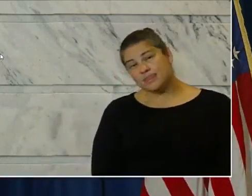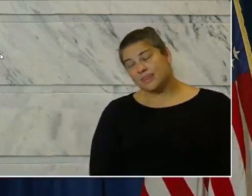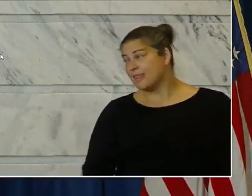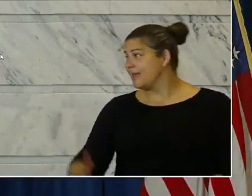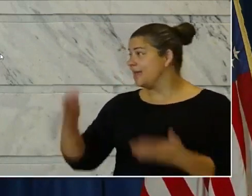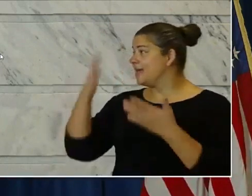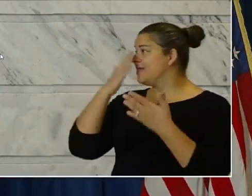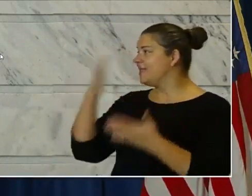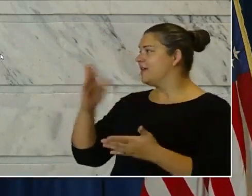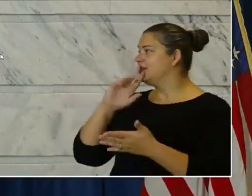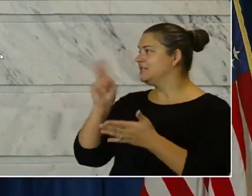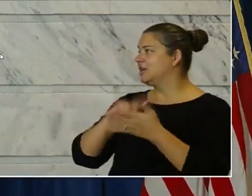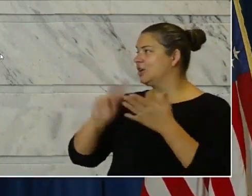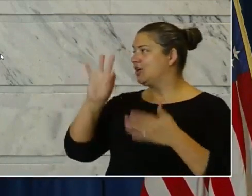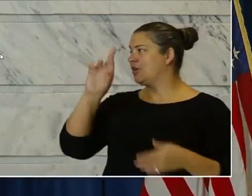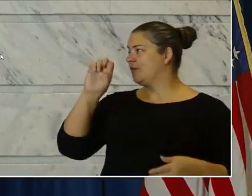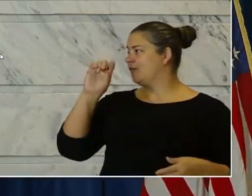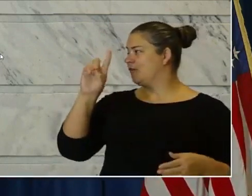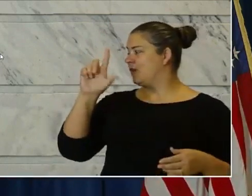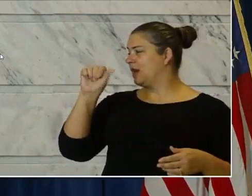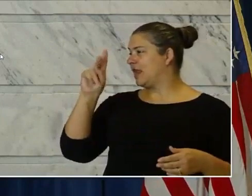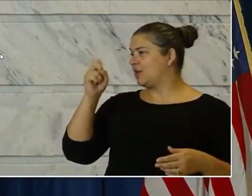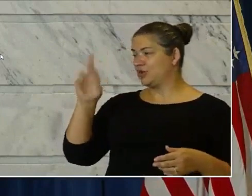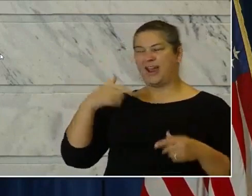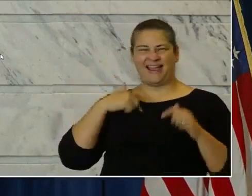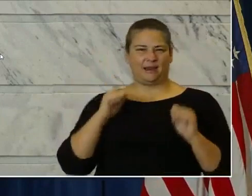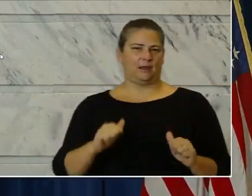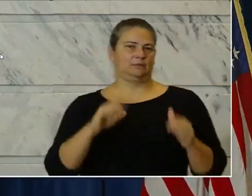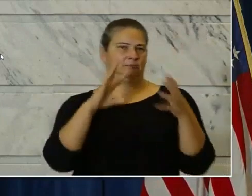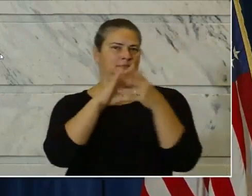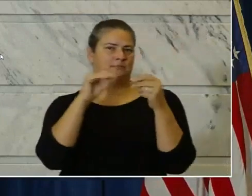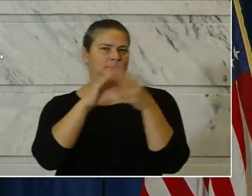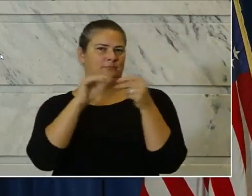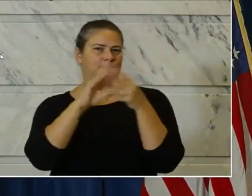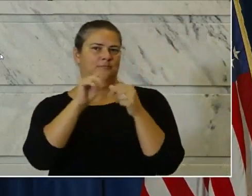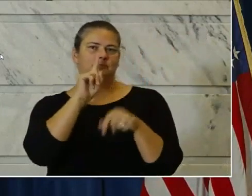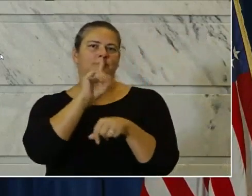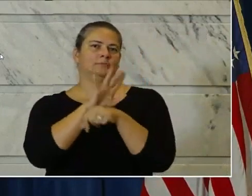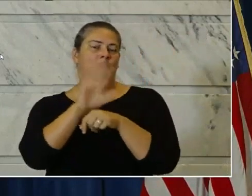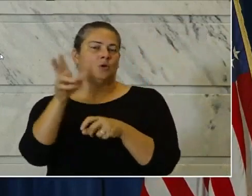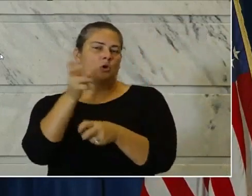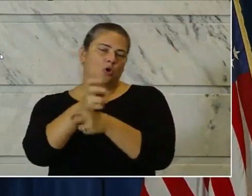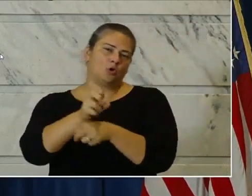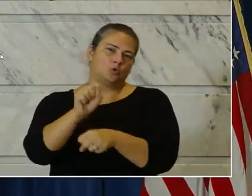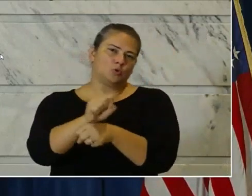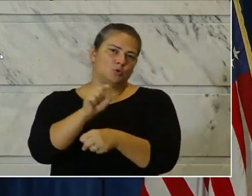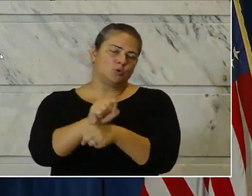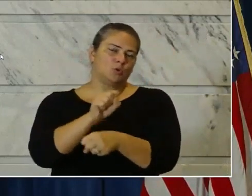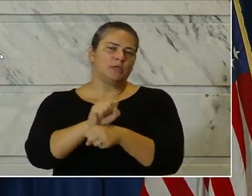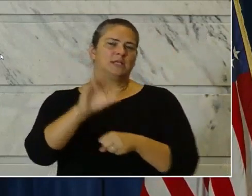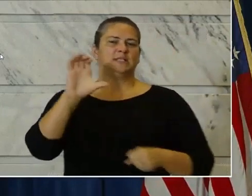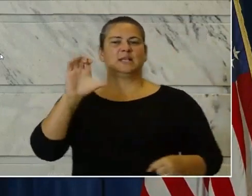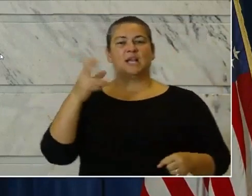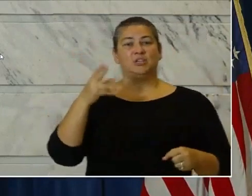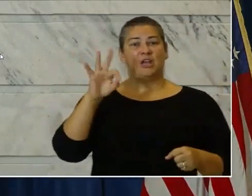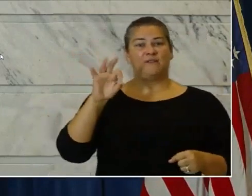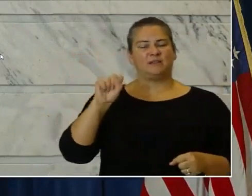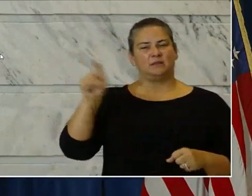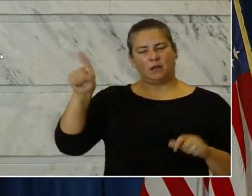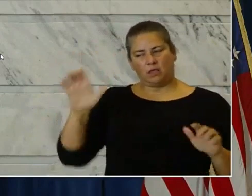Thank you so much, Secretary Friedlander, and I can attest to the hard work that the folks at the CHFS have